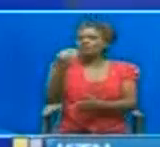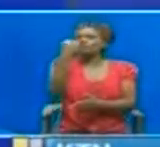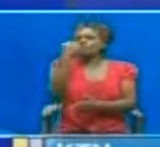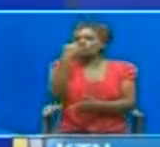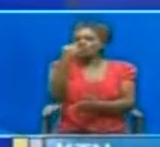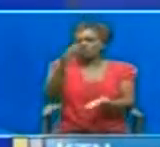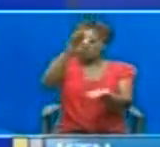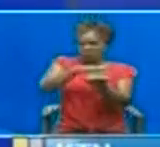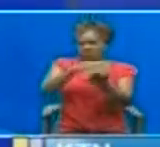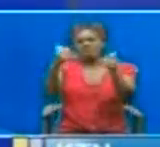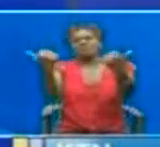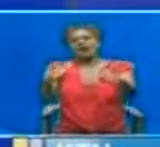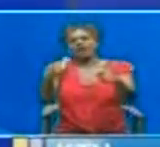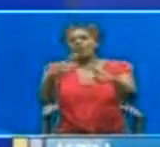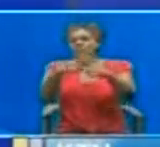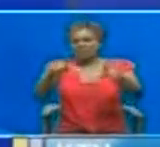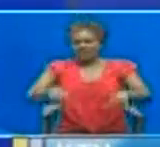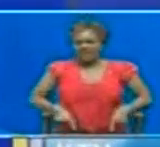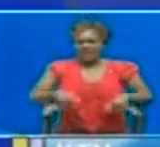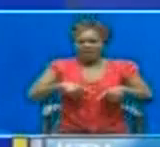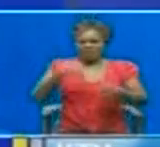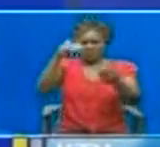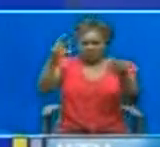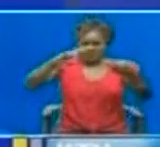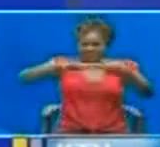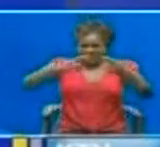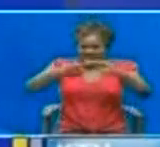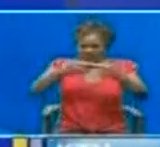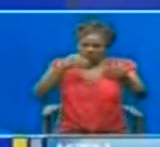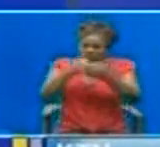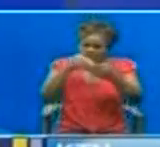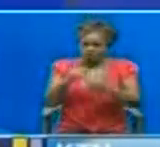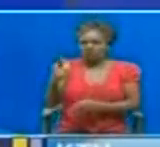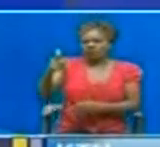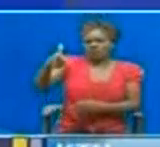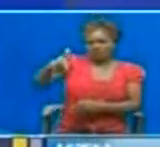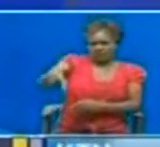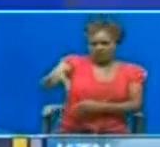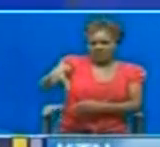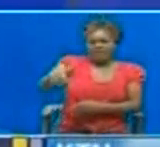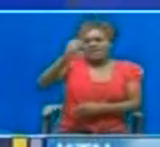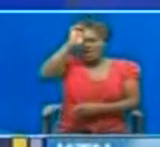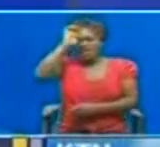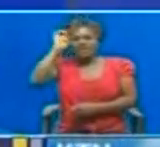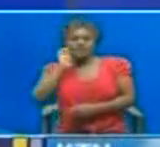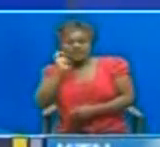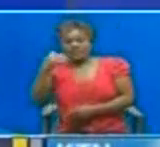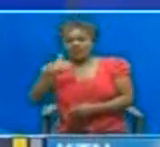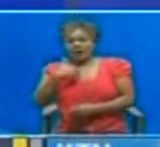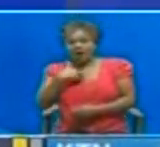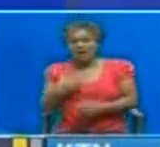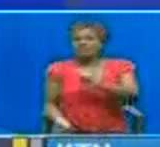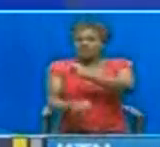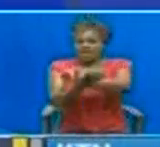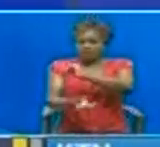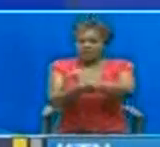the price of food is yet to come down, even though the cost of living is closely linked to the cost of fuel. Now, here's Edith Kimani, who is now going to